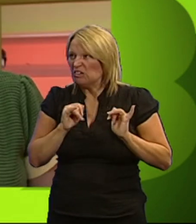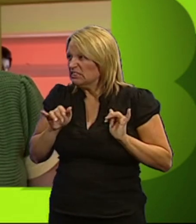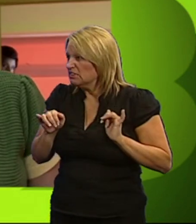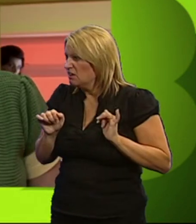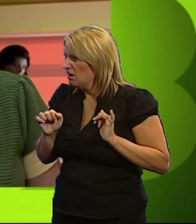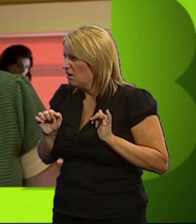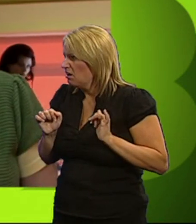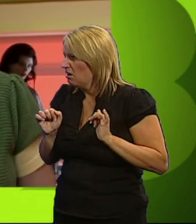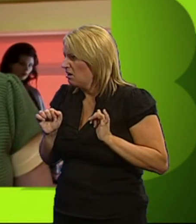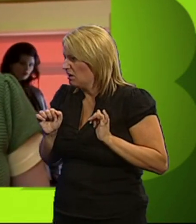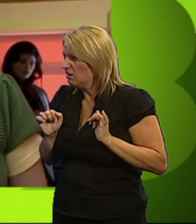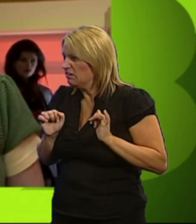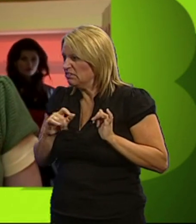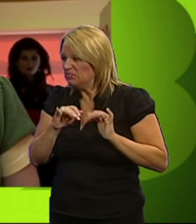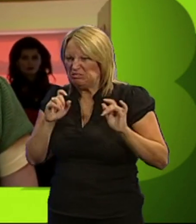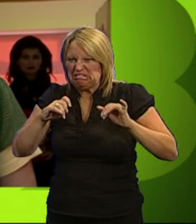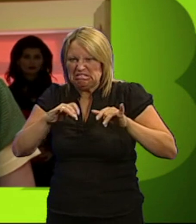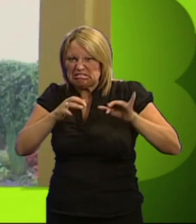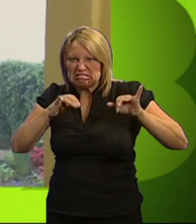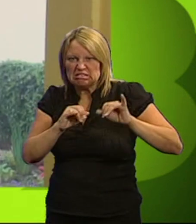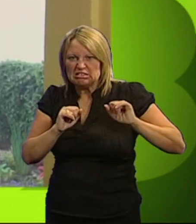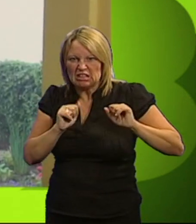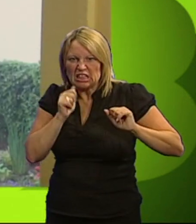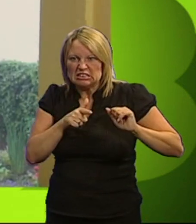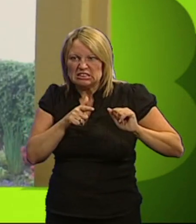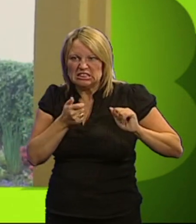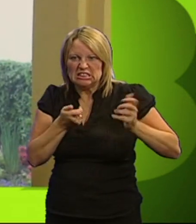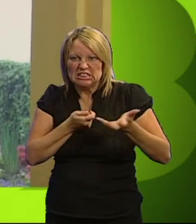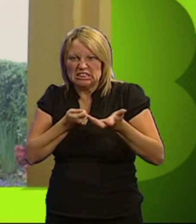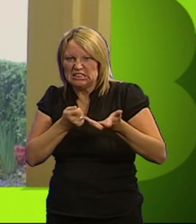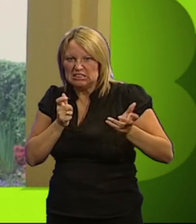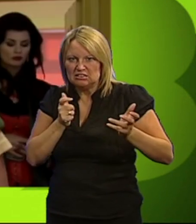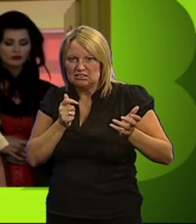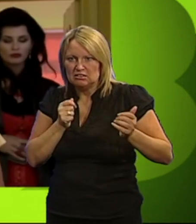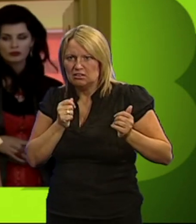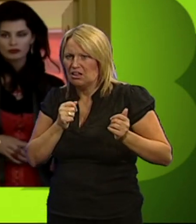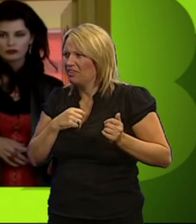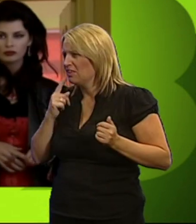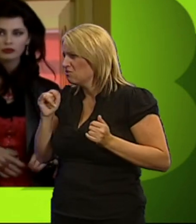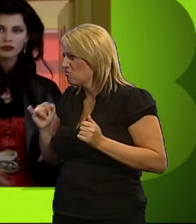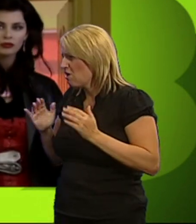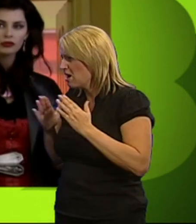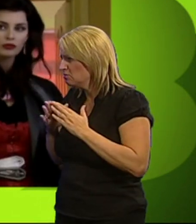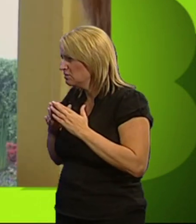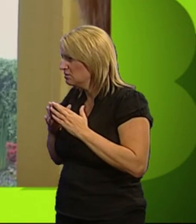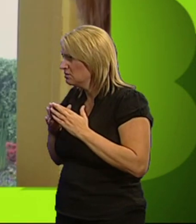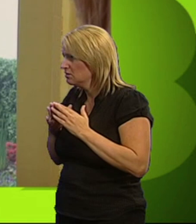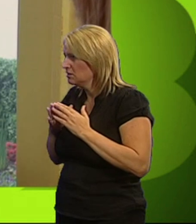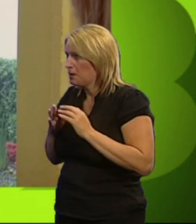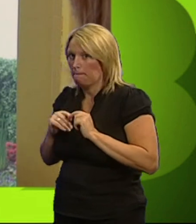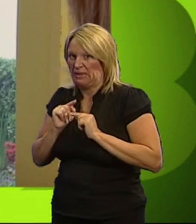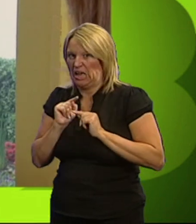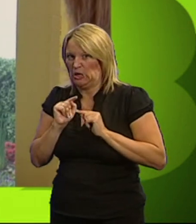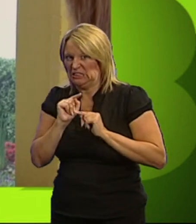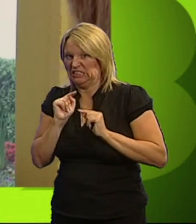Vermin? Yes, vermin. Pests, parasites. No, I'm sorry. I think you may have got the wrong house. Let me find